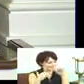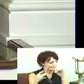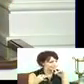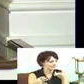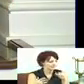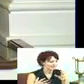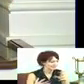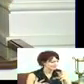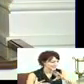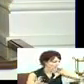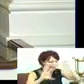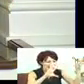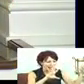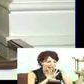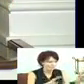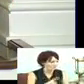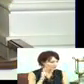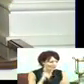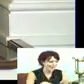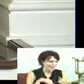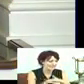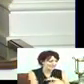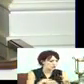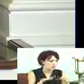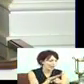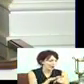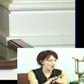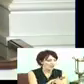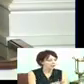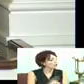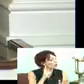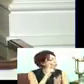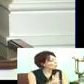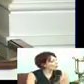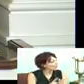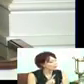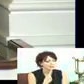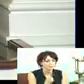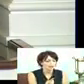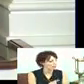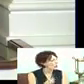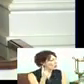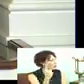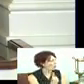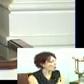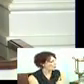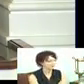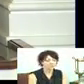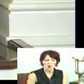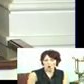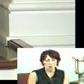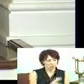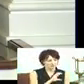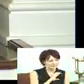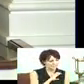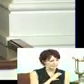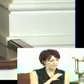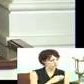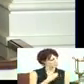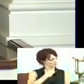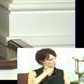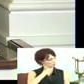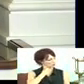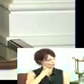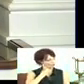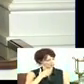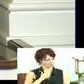route. But then within the hour, he came back and said, well, the police and the military have controlled the riot, so we will get to go